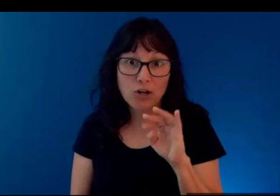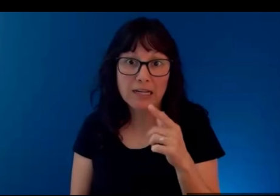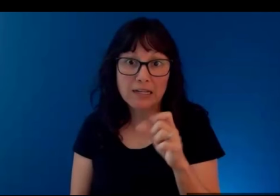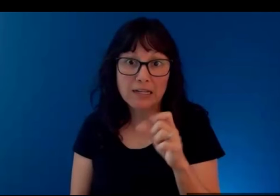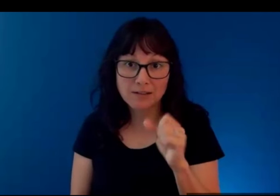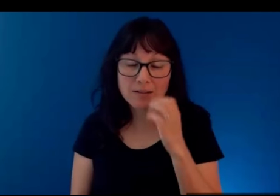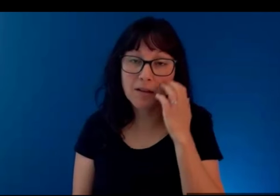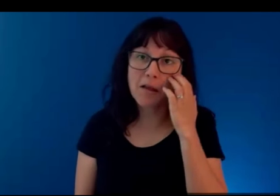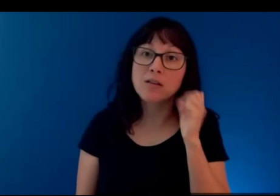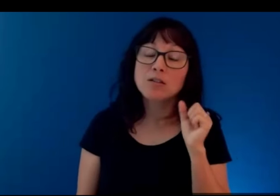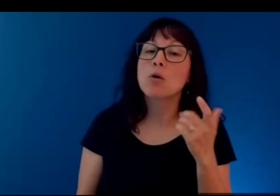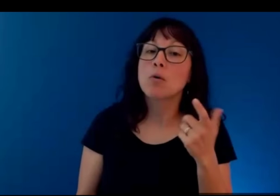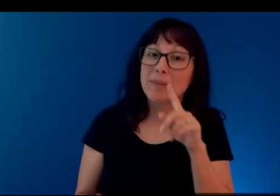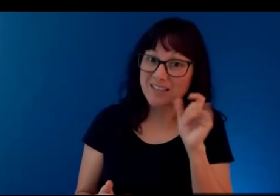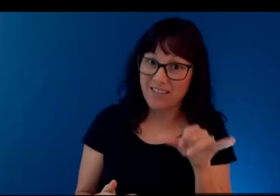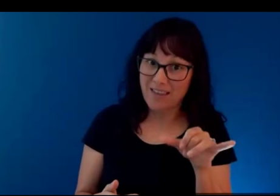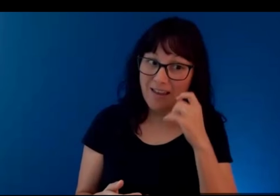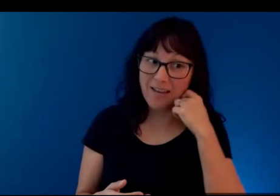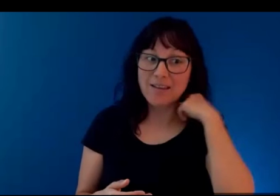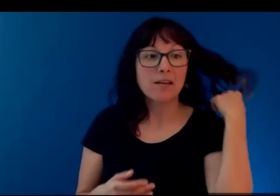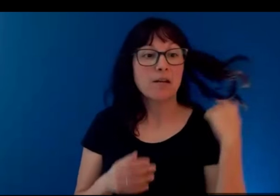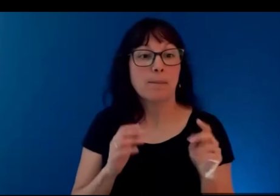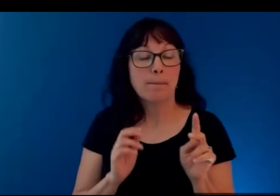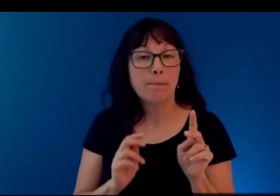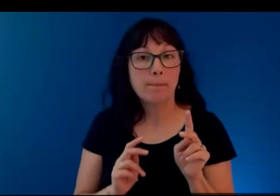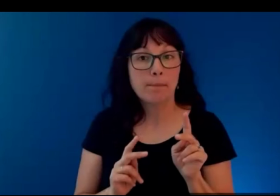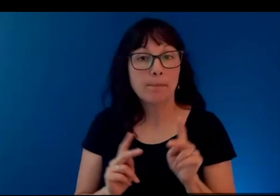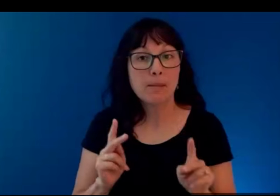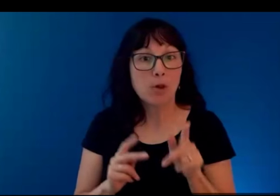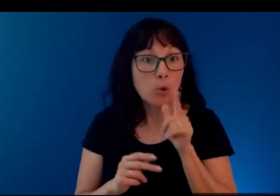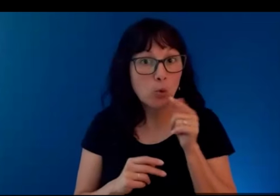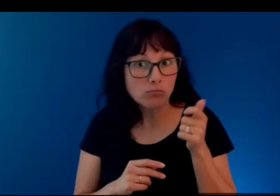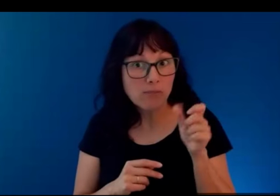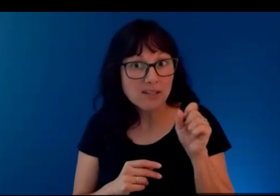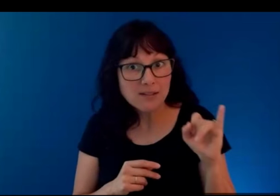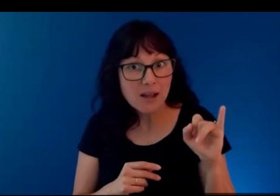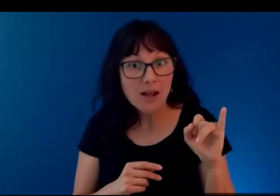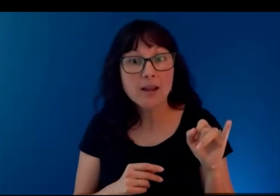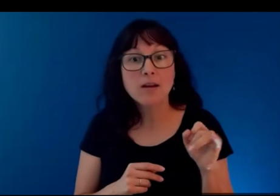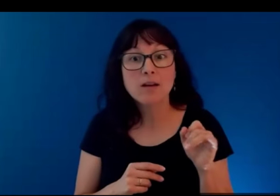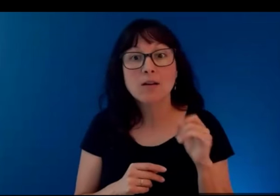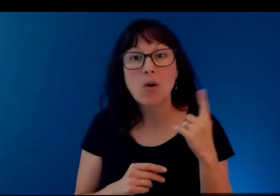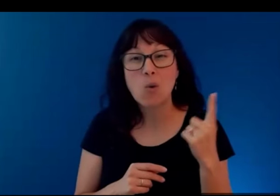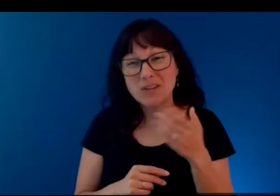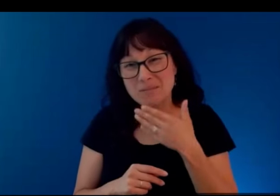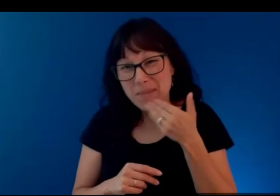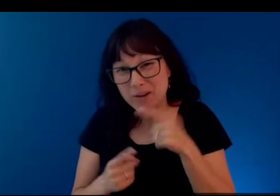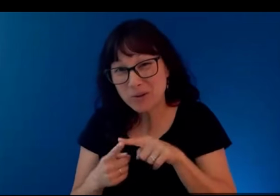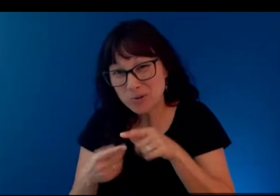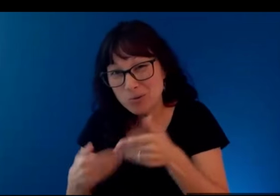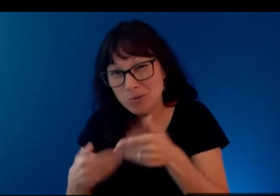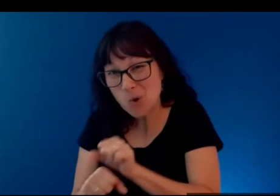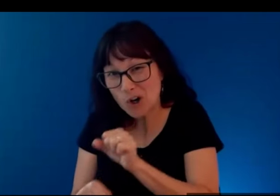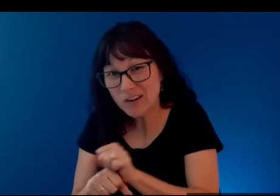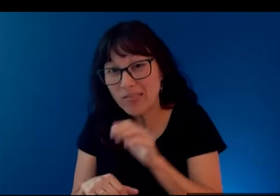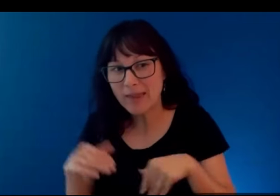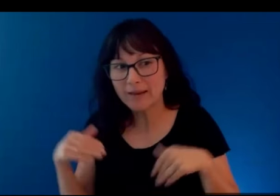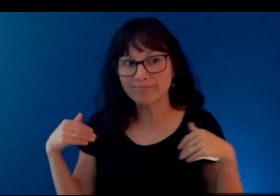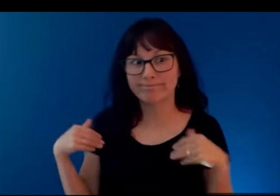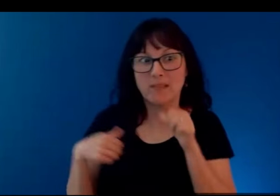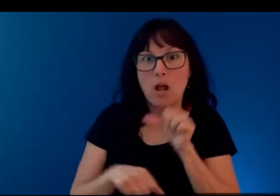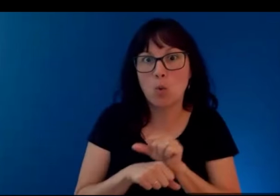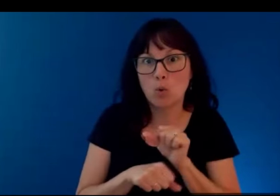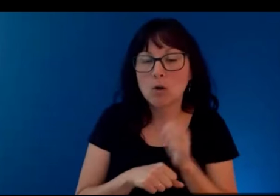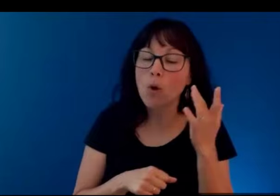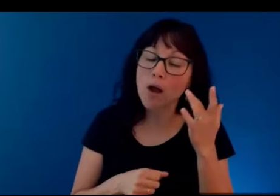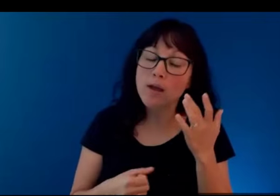it's, and because of that, people who are on SSI will always be better off working than not working, because they may be able to keep